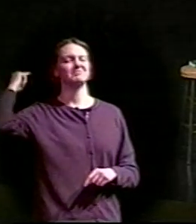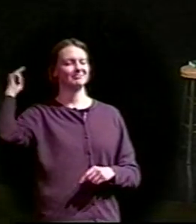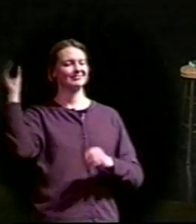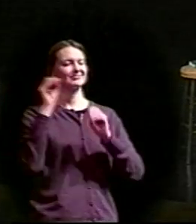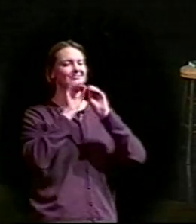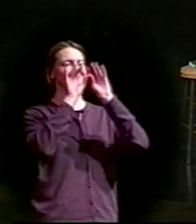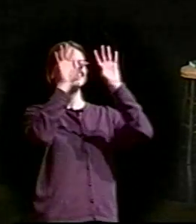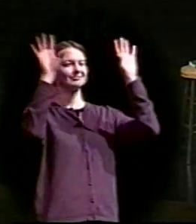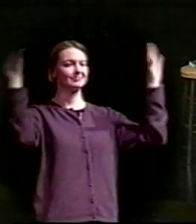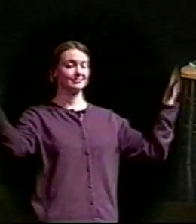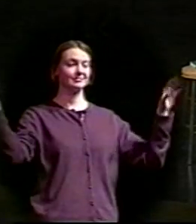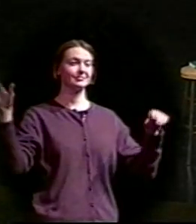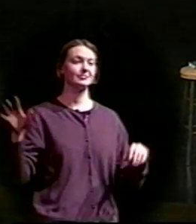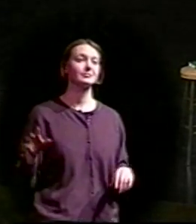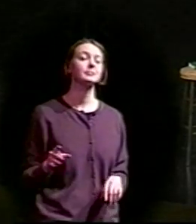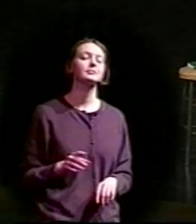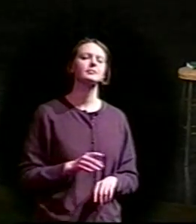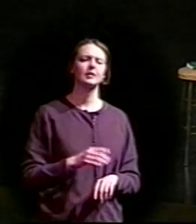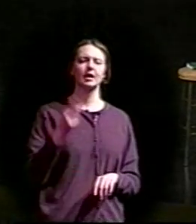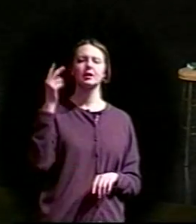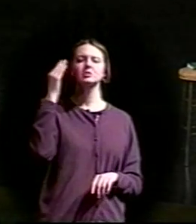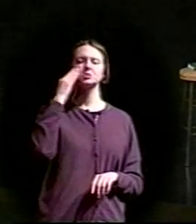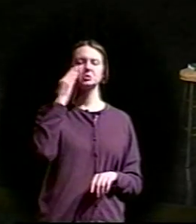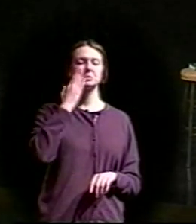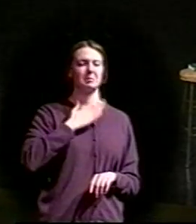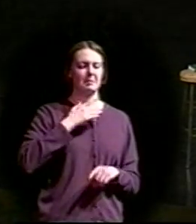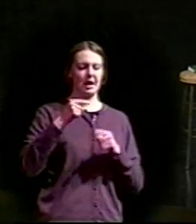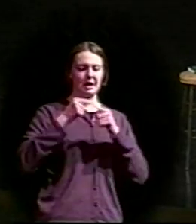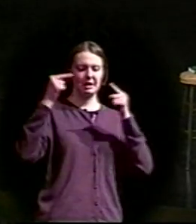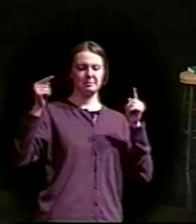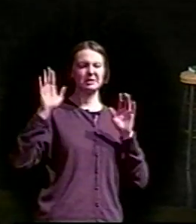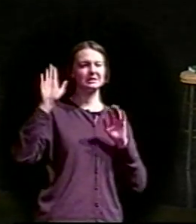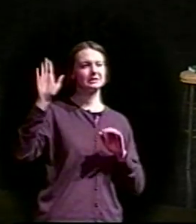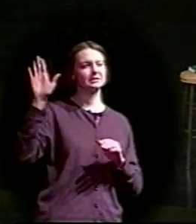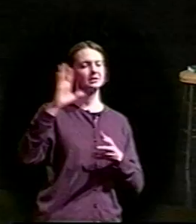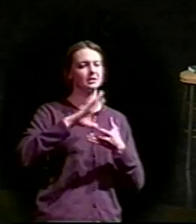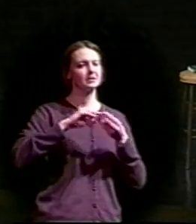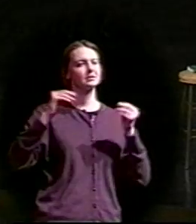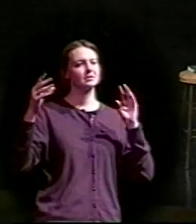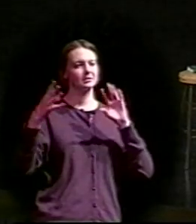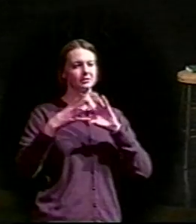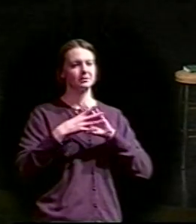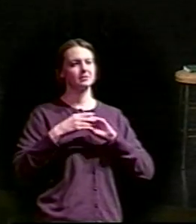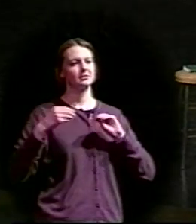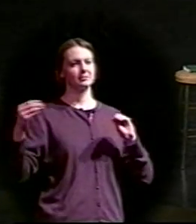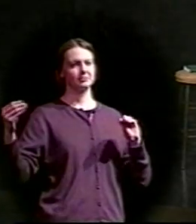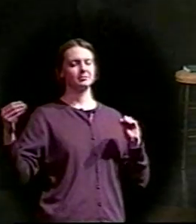Once I knew mine enemy's story. Enemies will